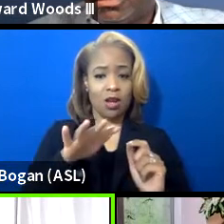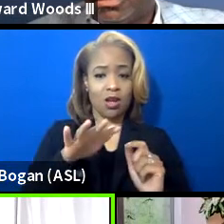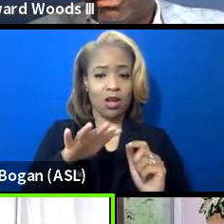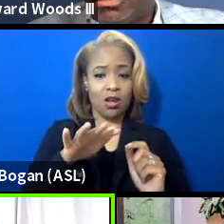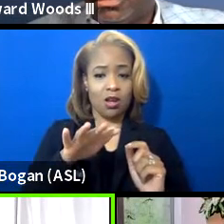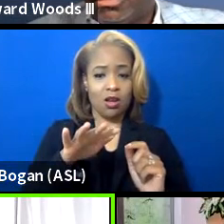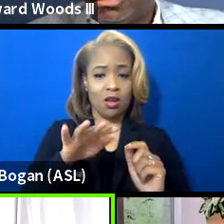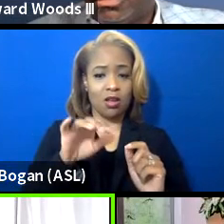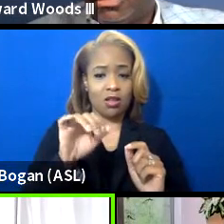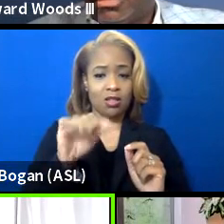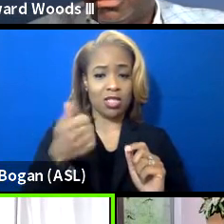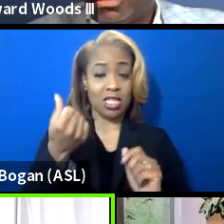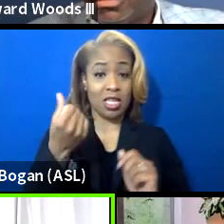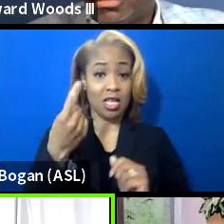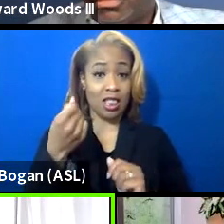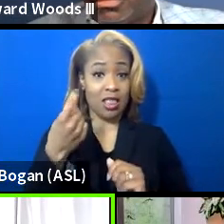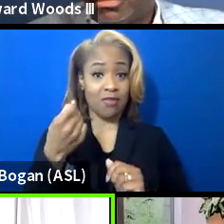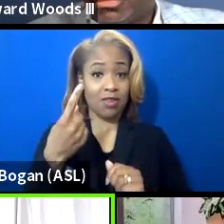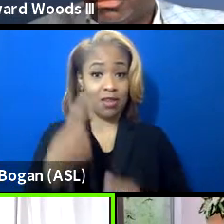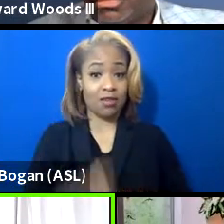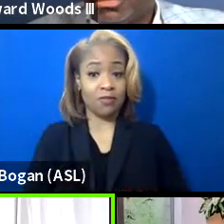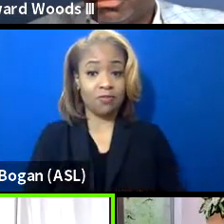at 10:11.